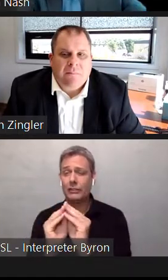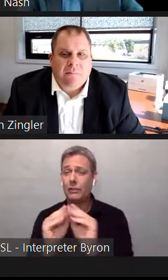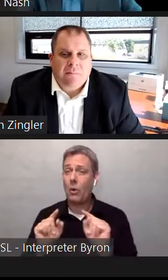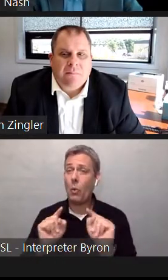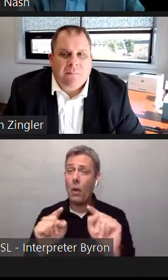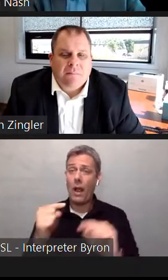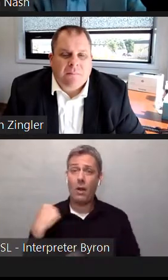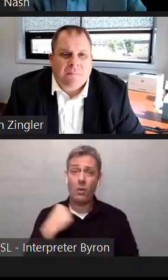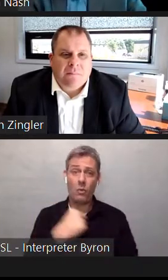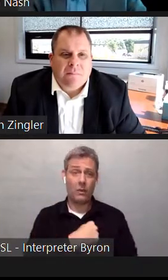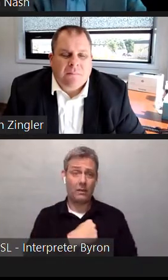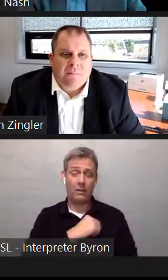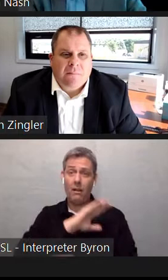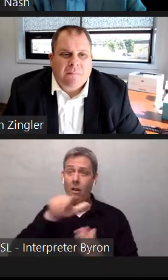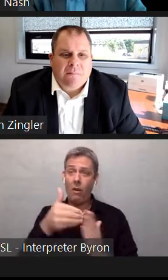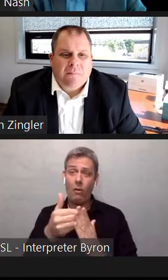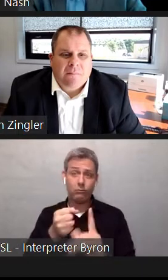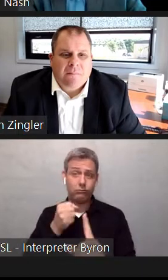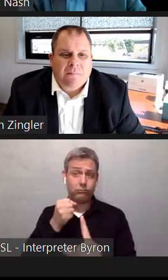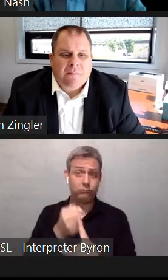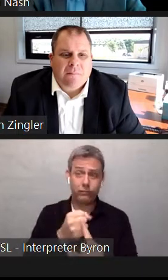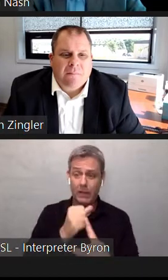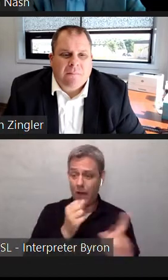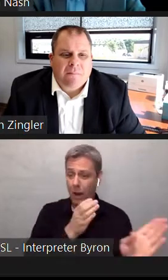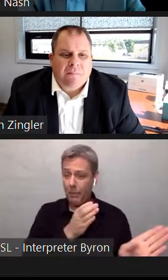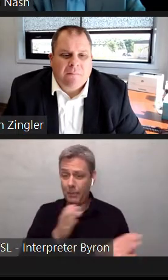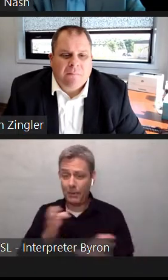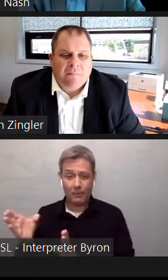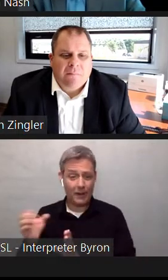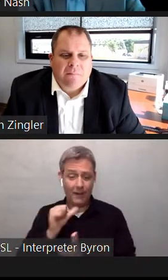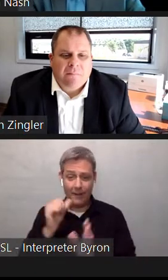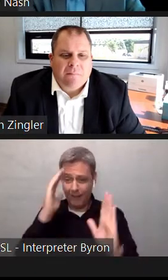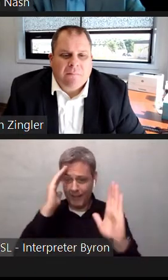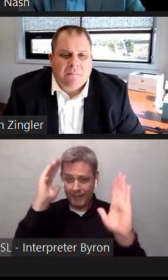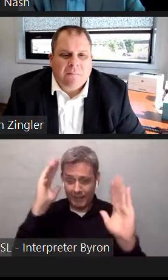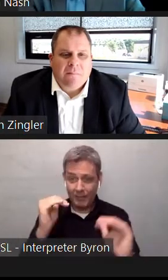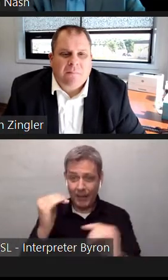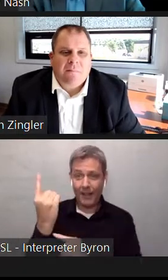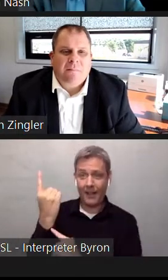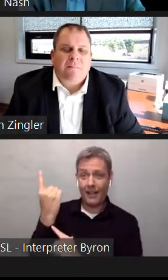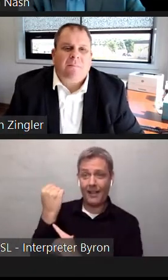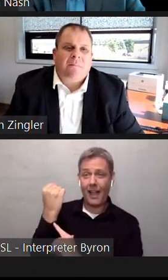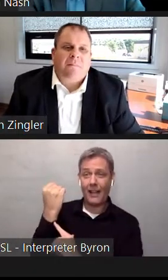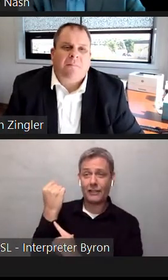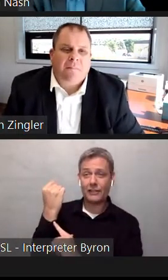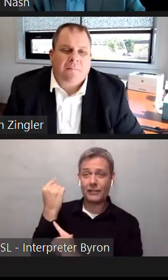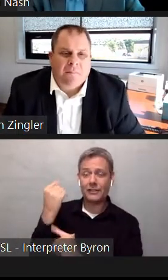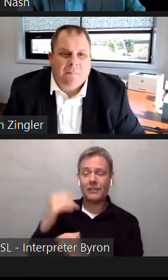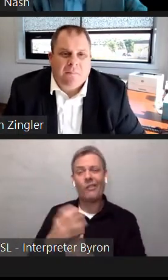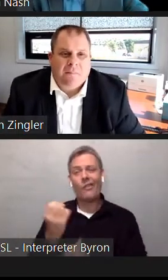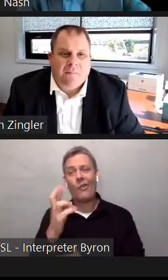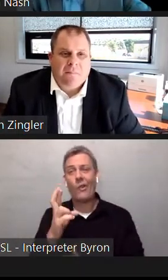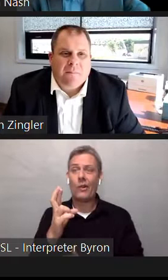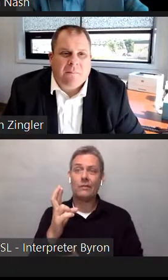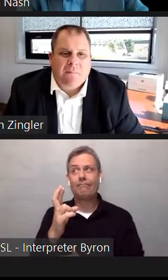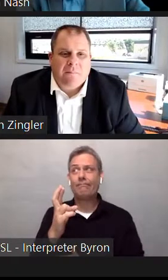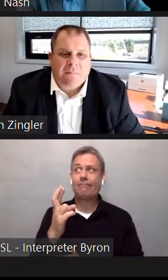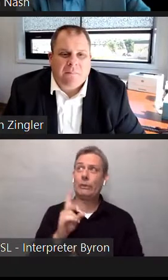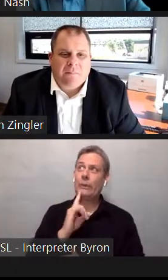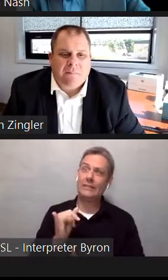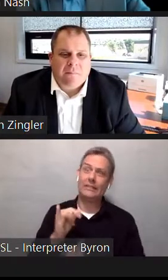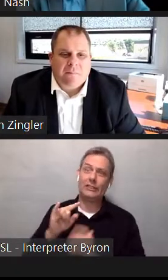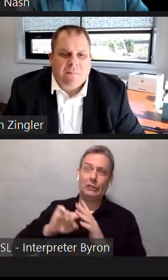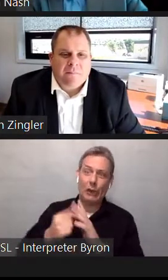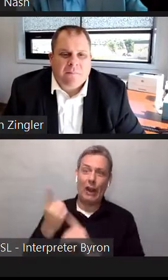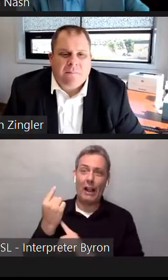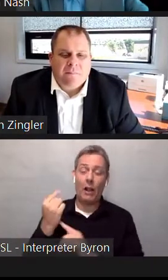hit pretty unprepared and unexpectedly with COVID this time last year, going into last year, for this